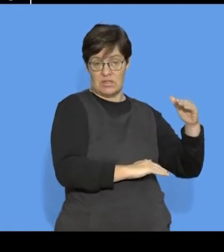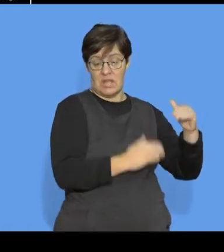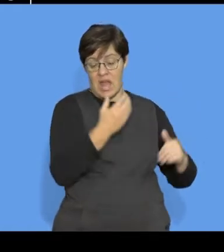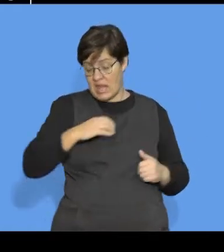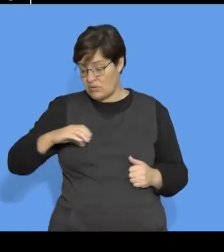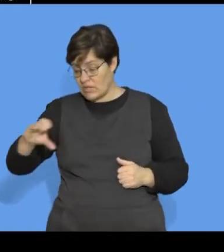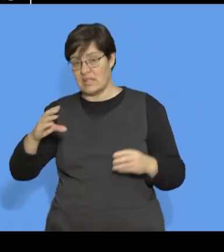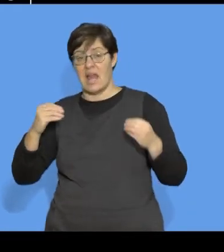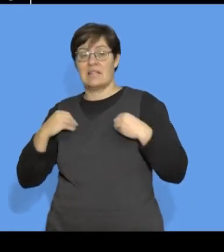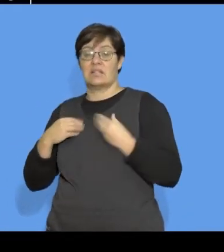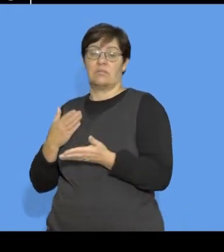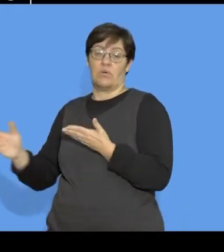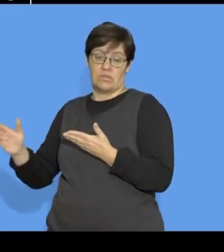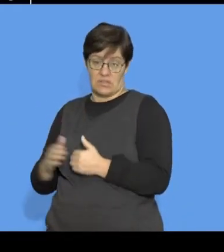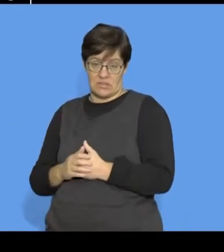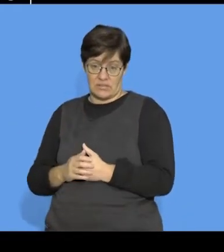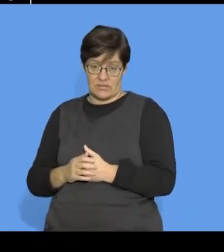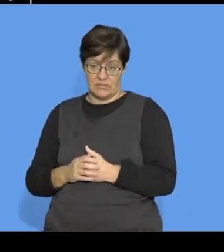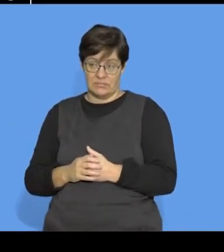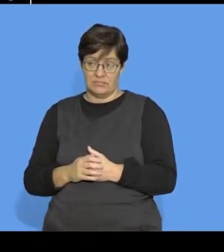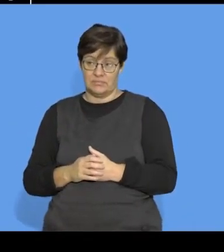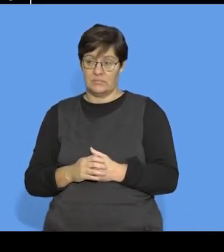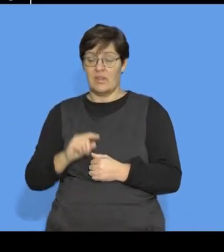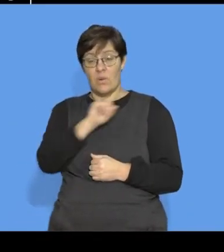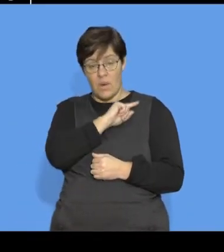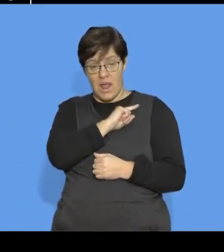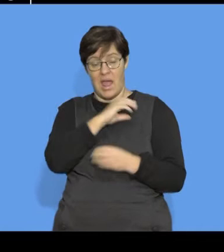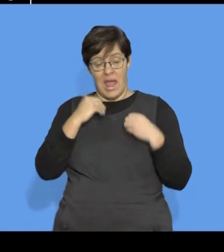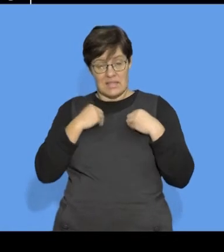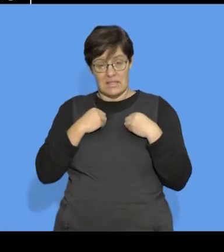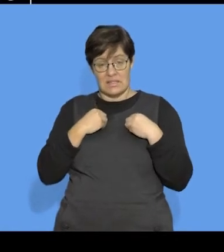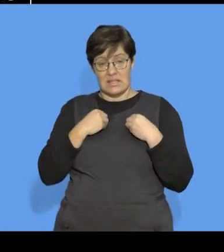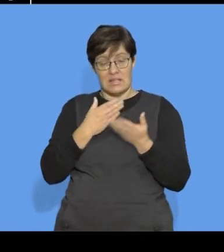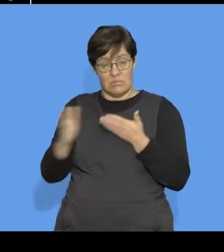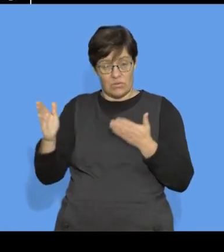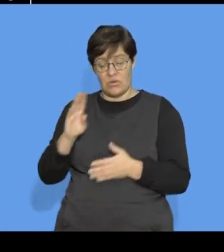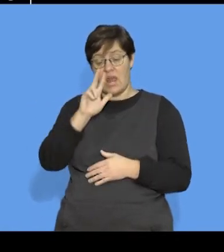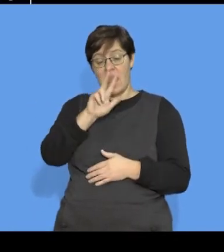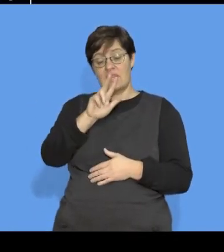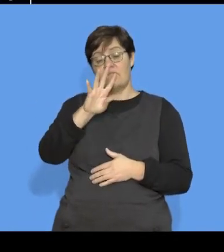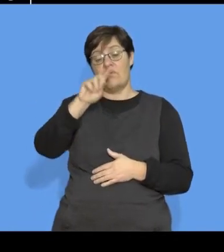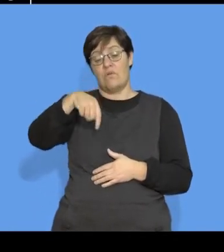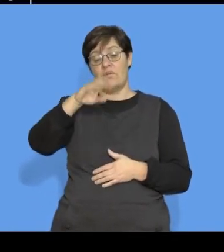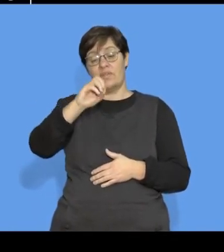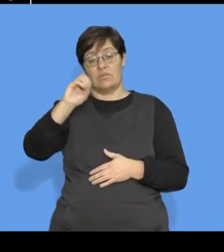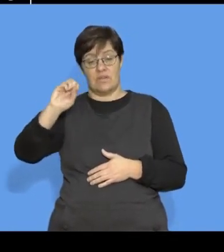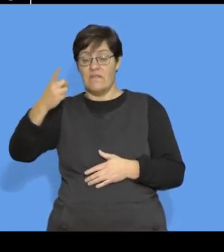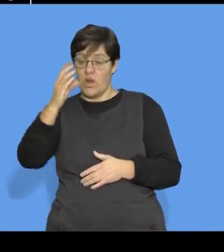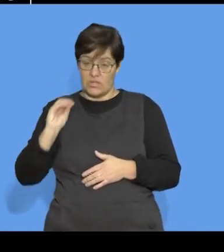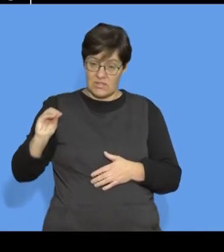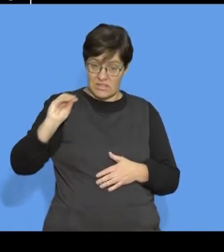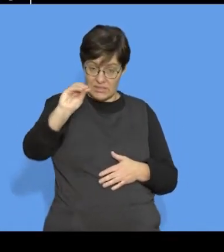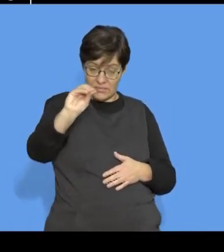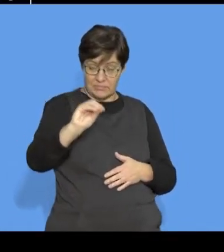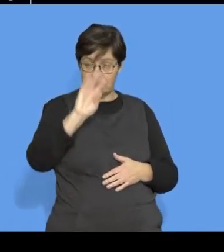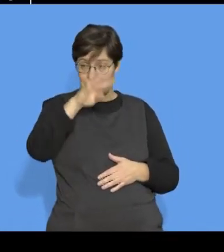accumulated depreciation, credit my asset disposal. Therefore, in my asset disposal, watch, 84,000 was